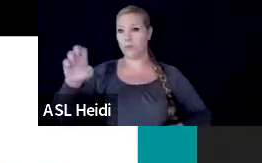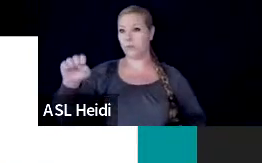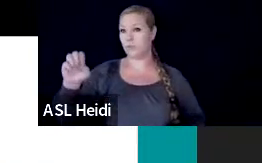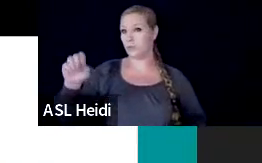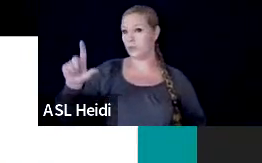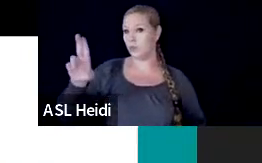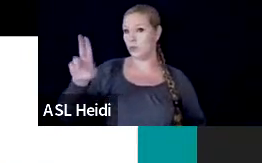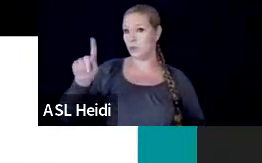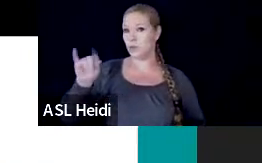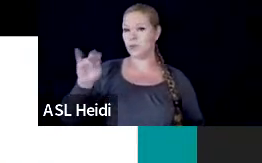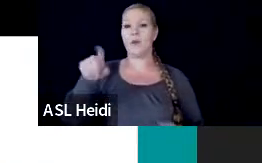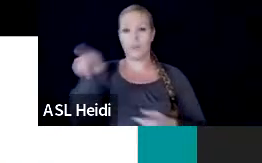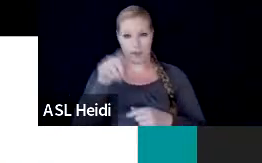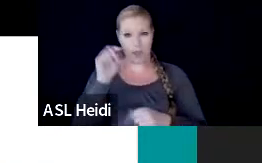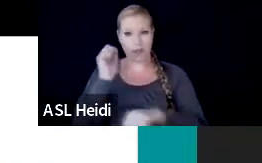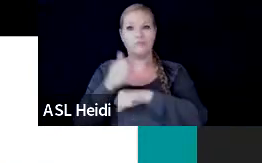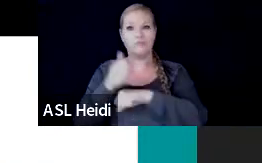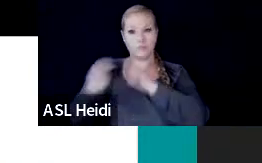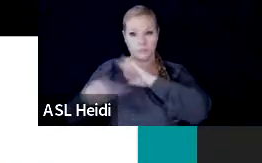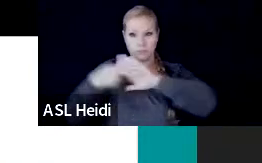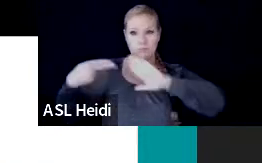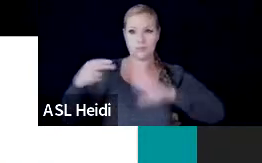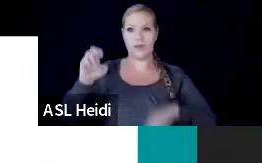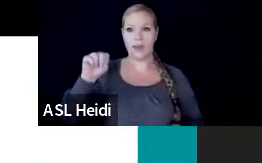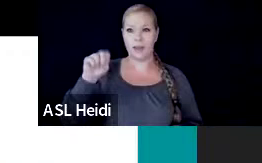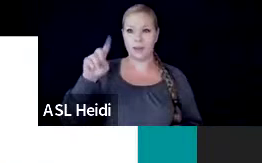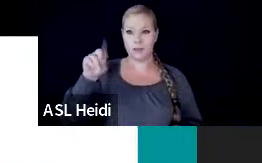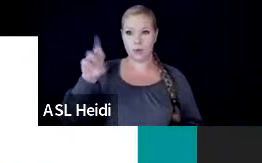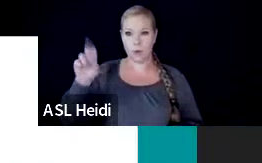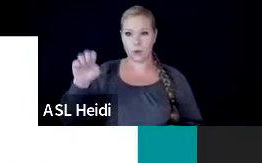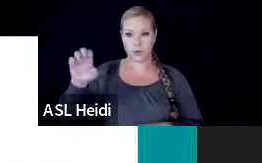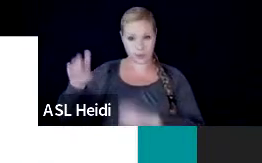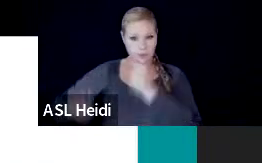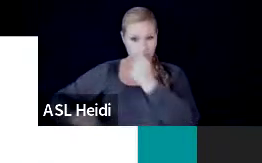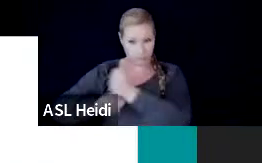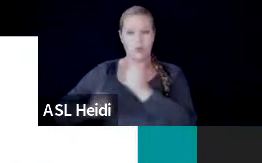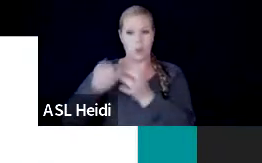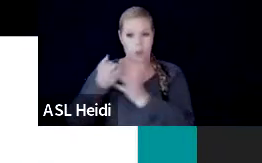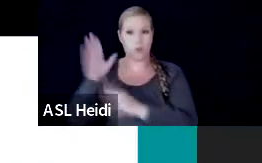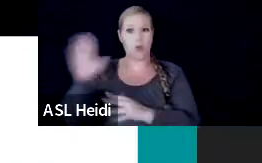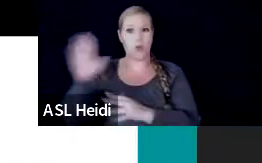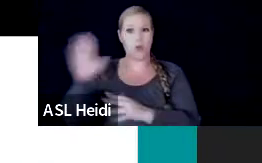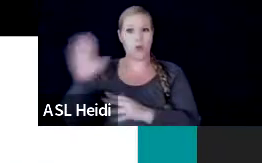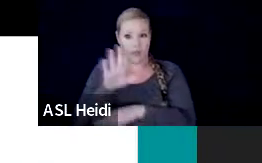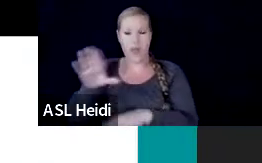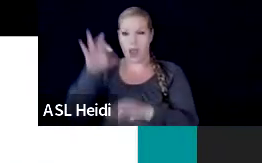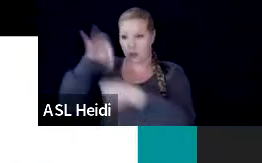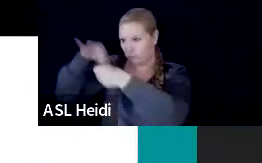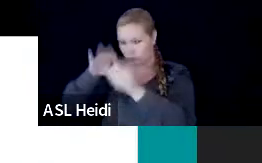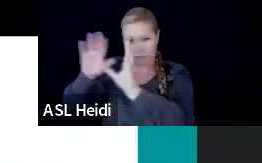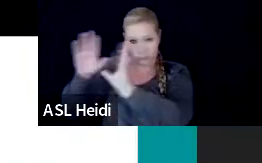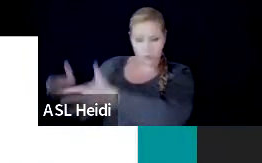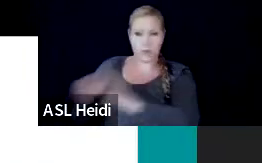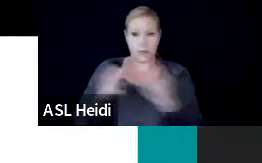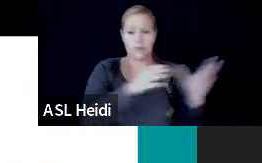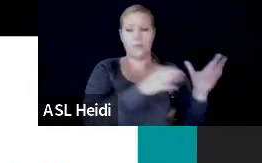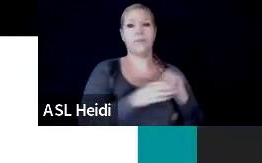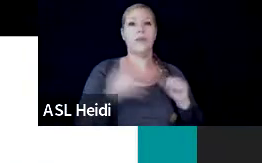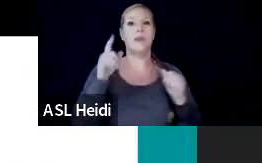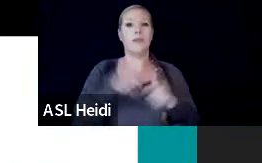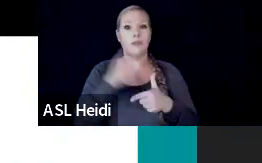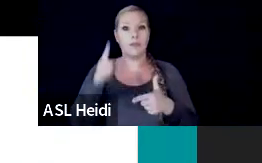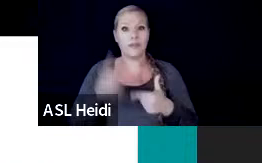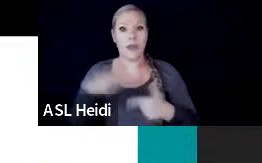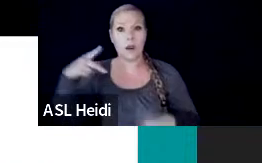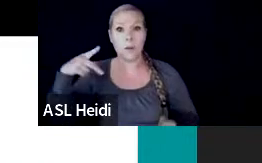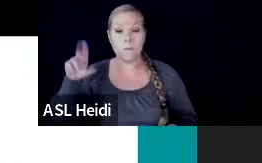their elected bodies. And then 7 out of 8 of them, the Port of Portland, did not include any conditions. They